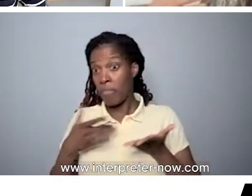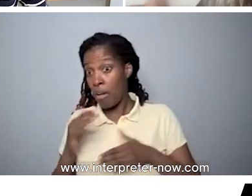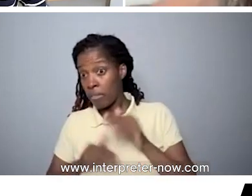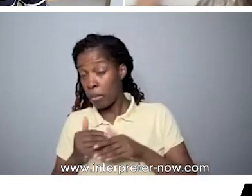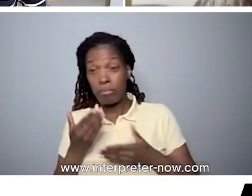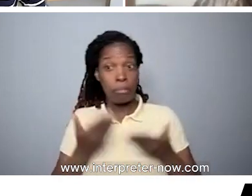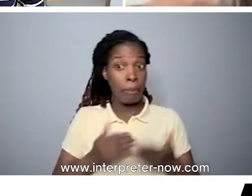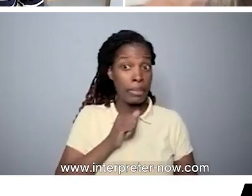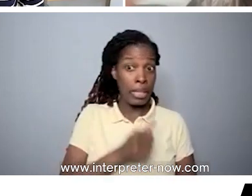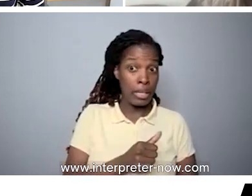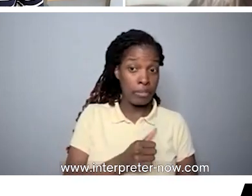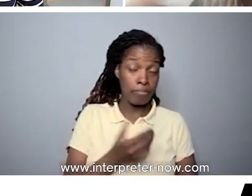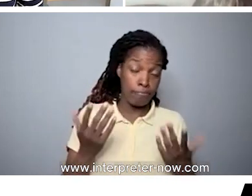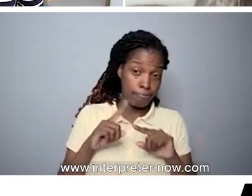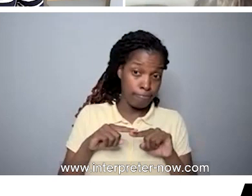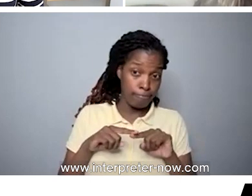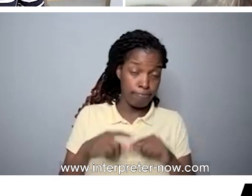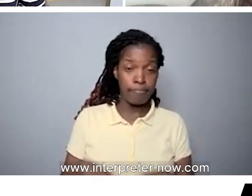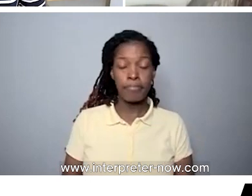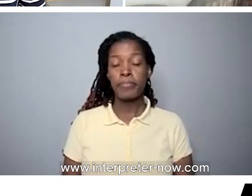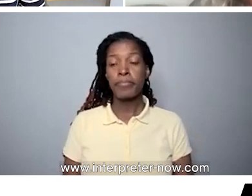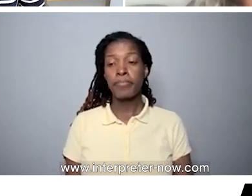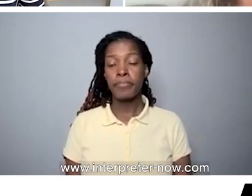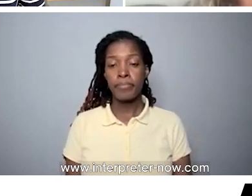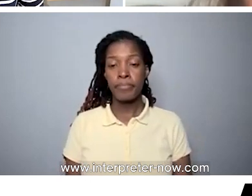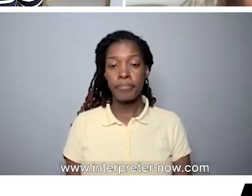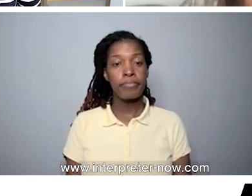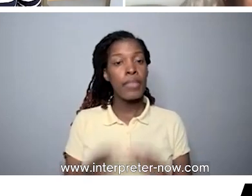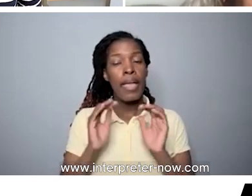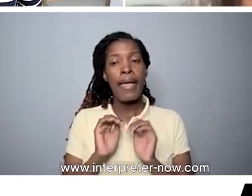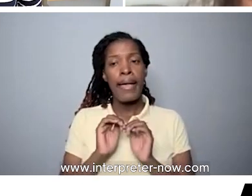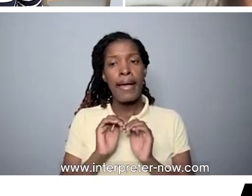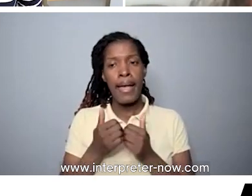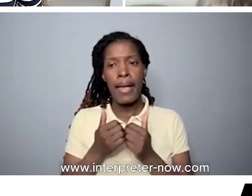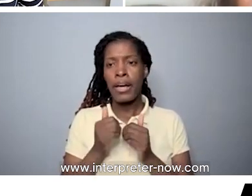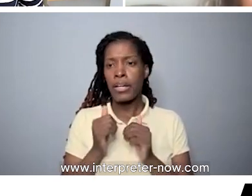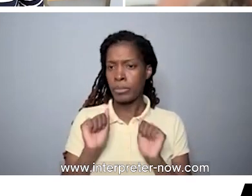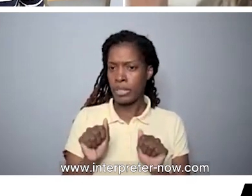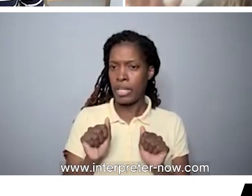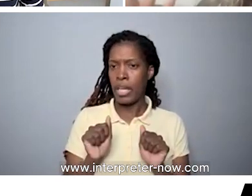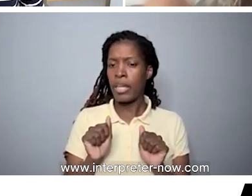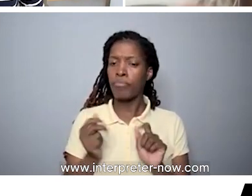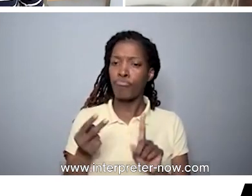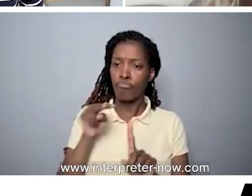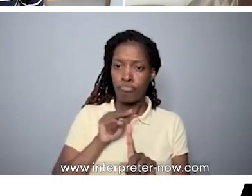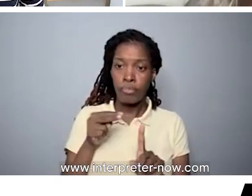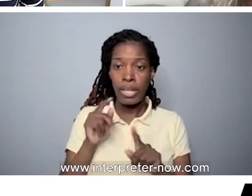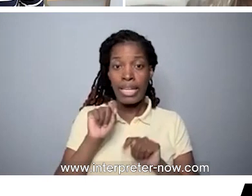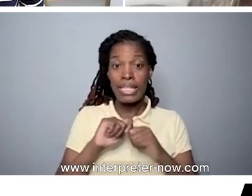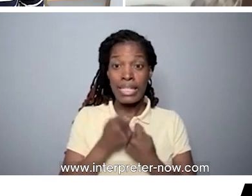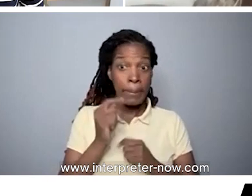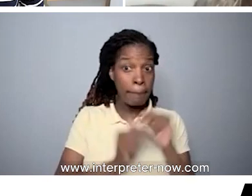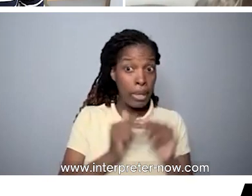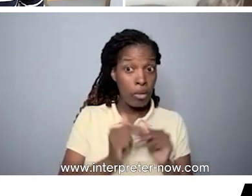are as a person is a thing that you may or may not feel comfortable with, you know. So techniques around team building, you